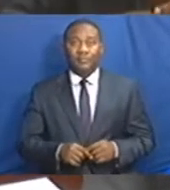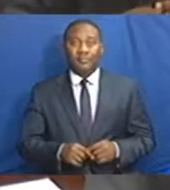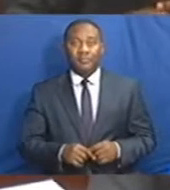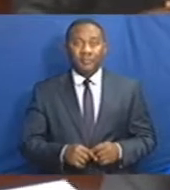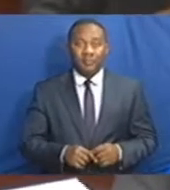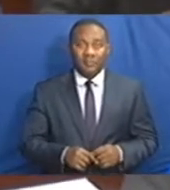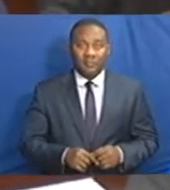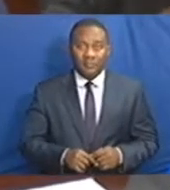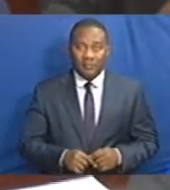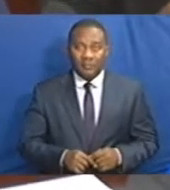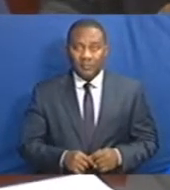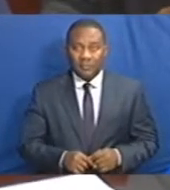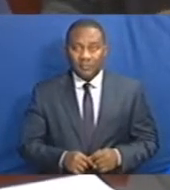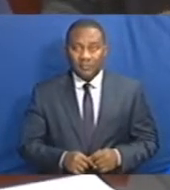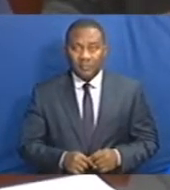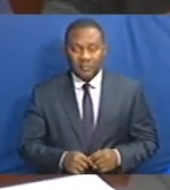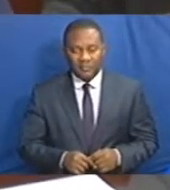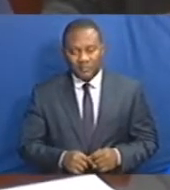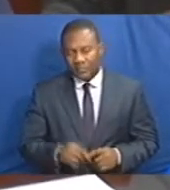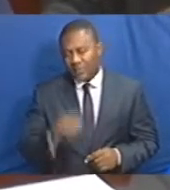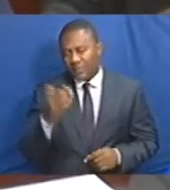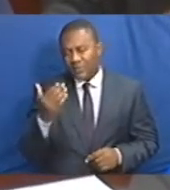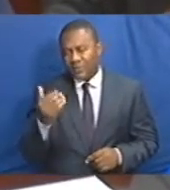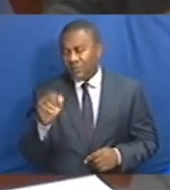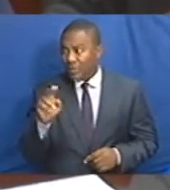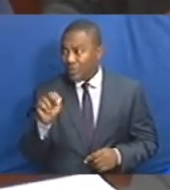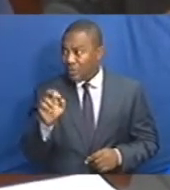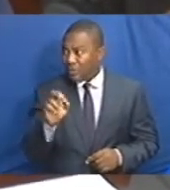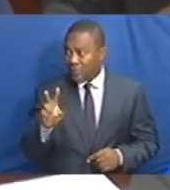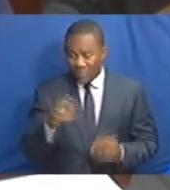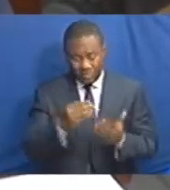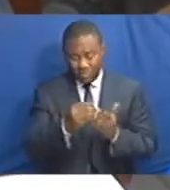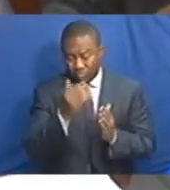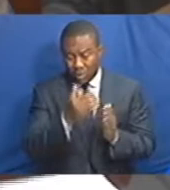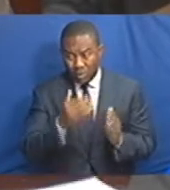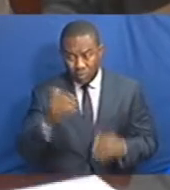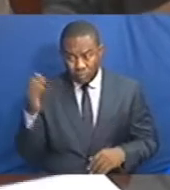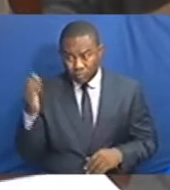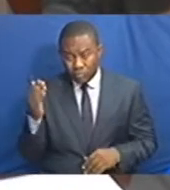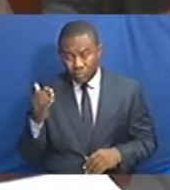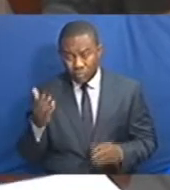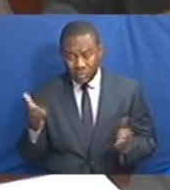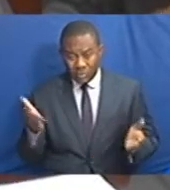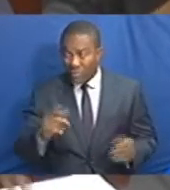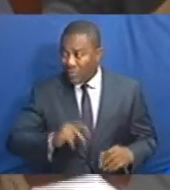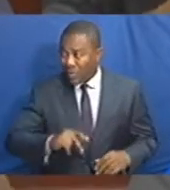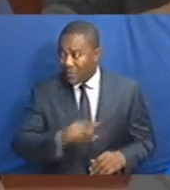statement which was delivered to us on 15th November in this August